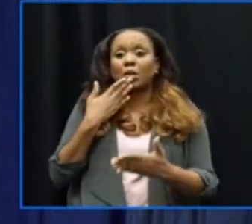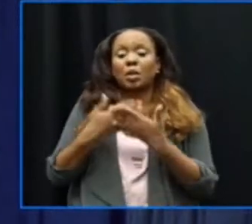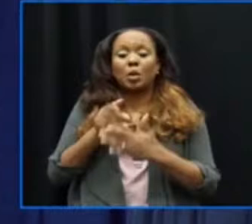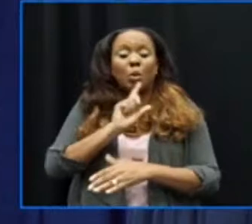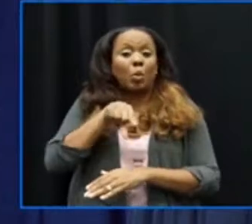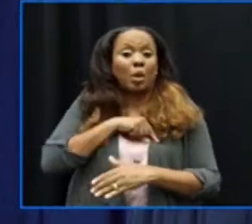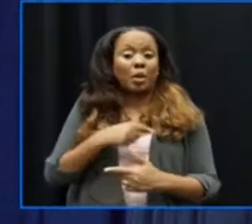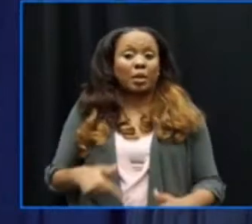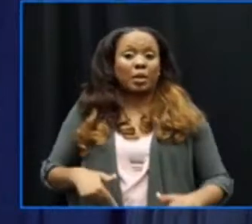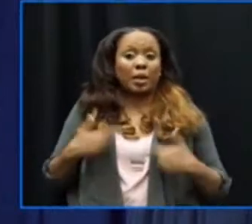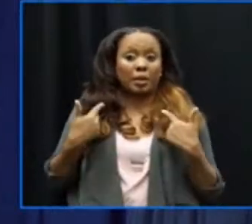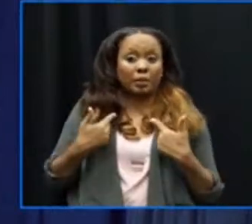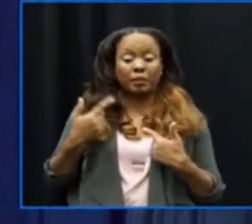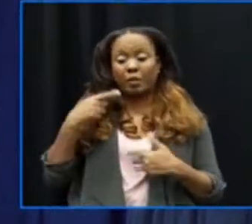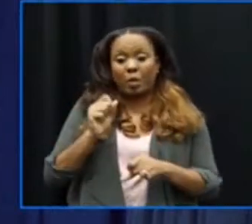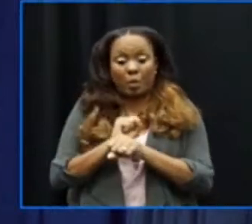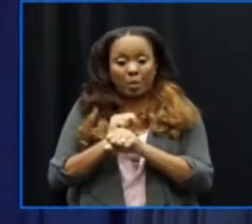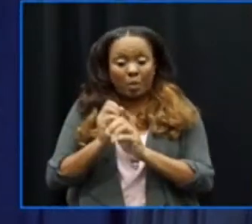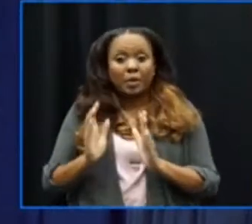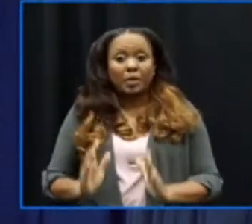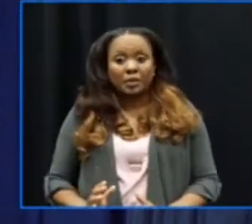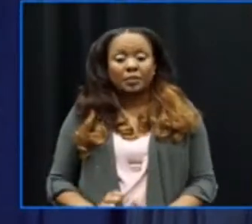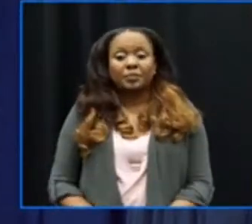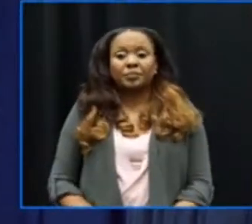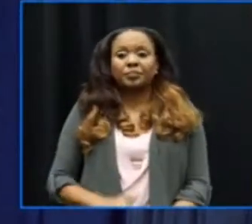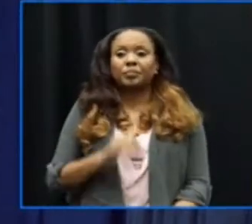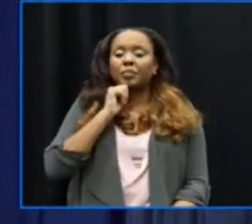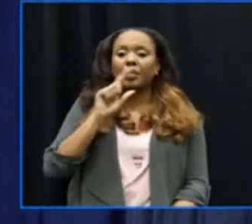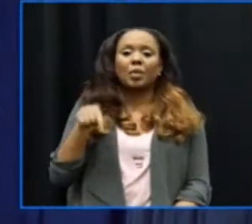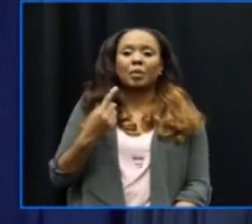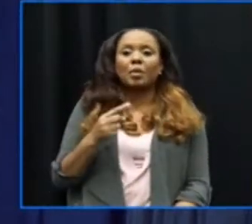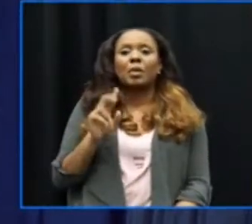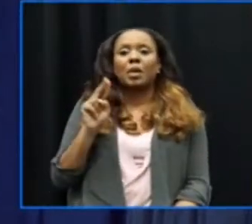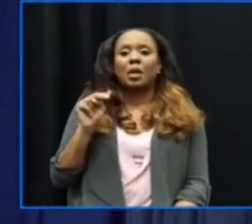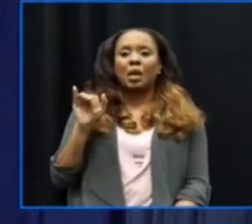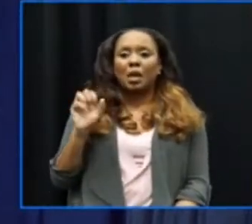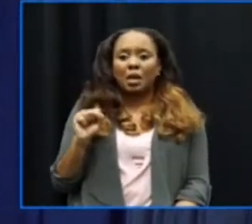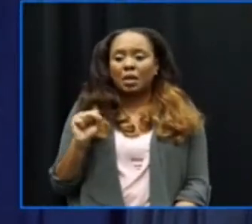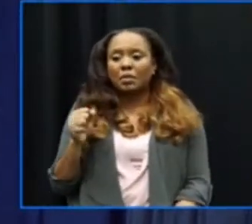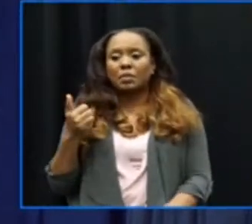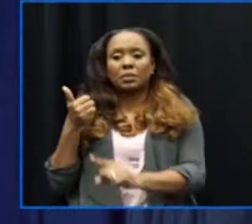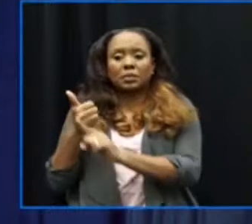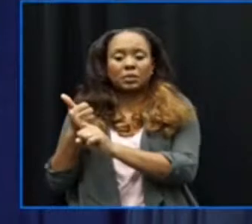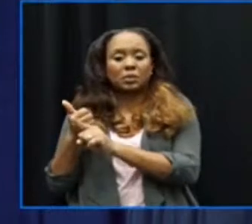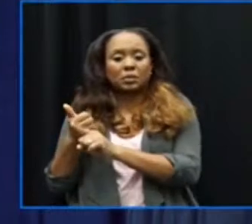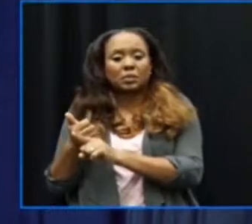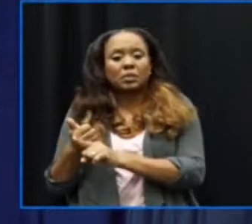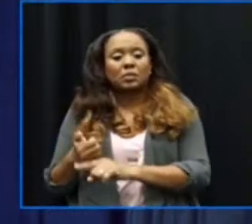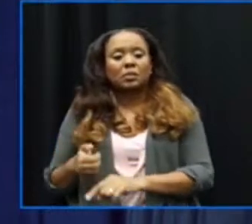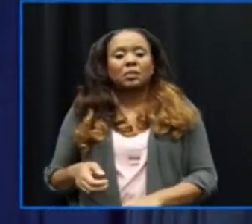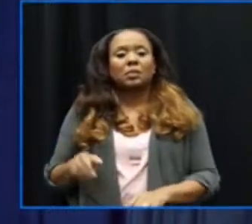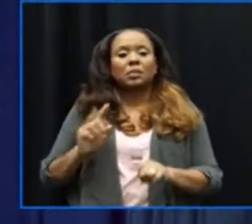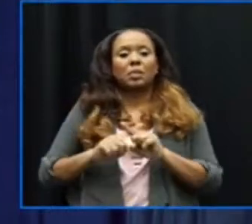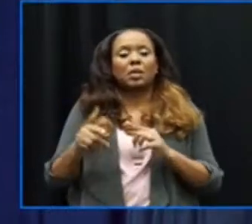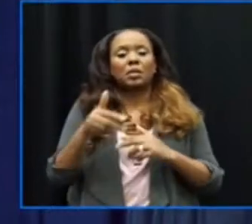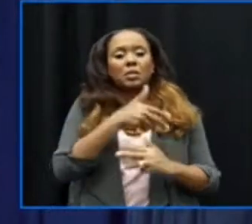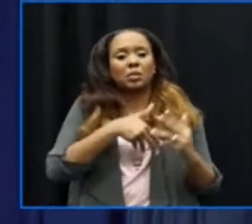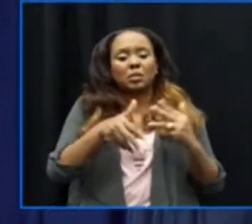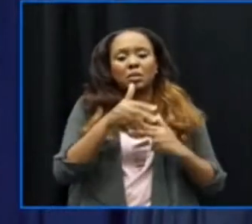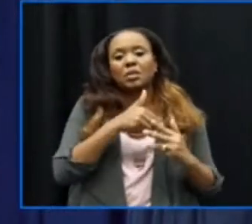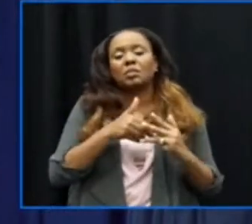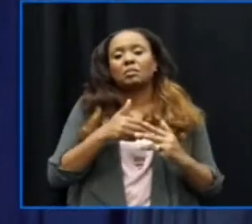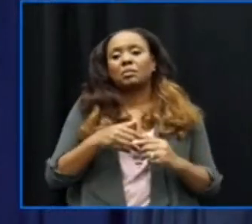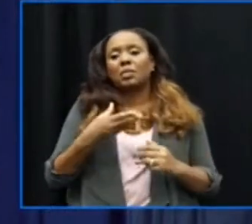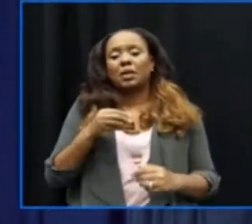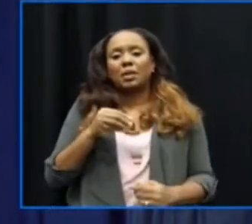And not only looking at the NIS scheme as a standalone, but the whole social security